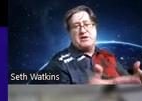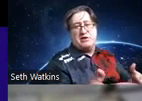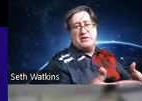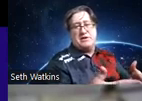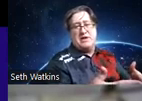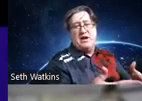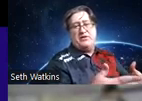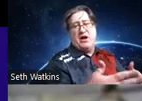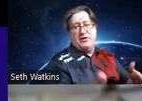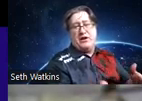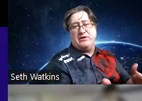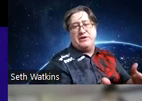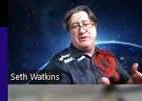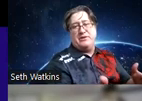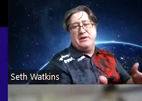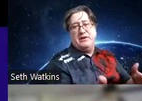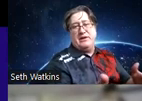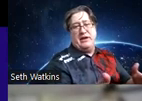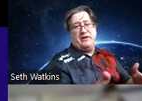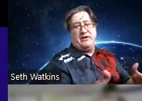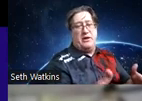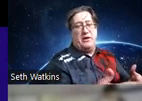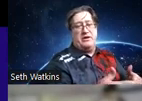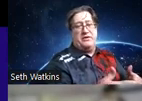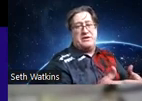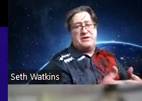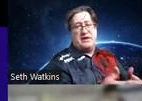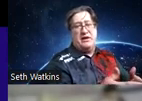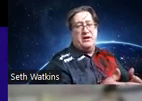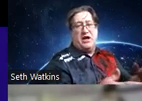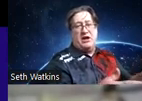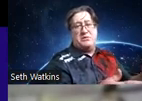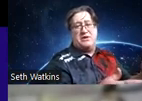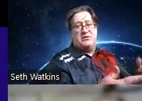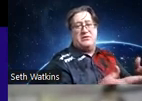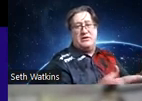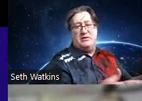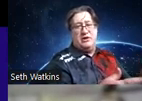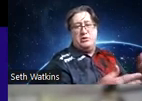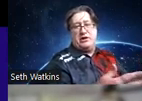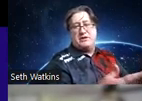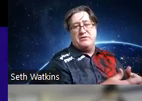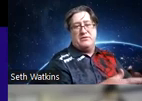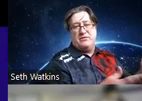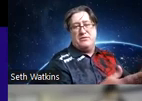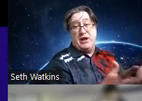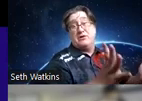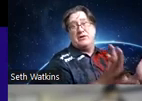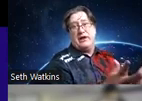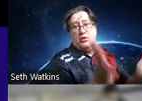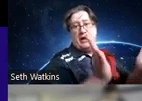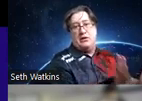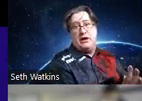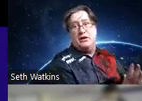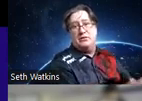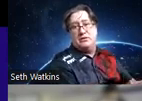basic services for healthcare too. Like, you know, even if it's just like condoms and lubricants Right. and whatever, Just like